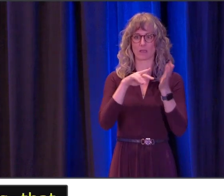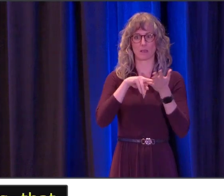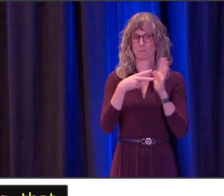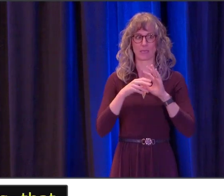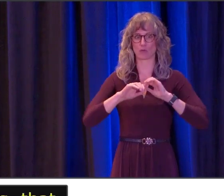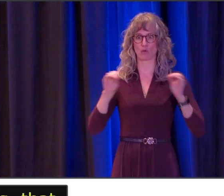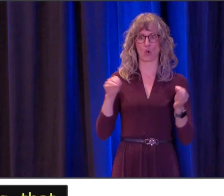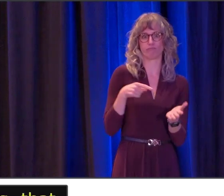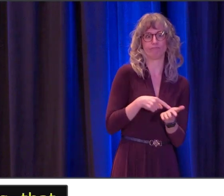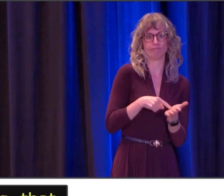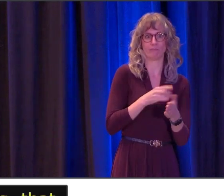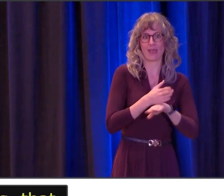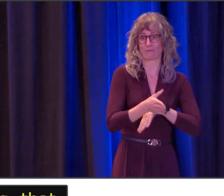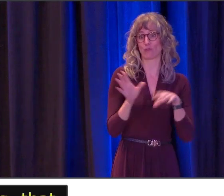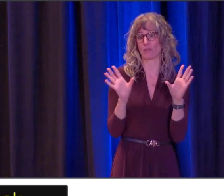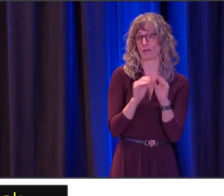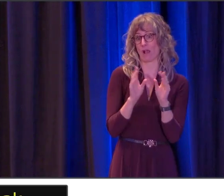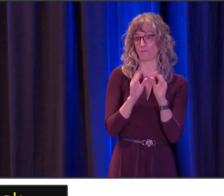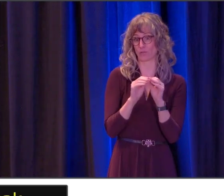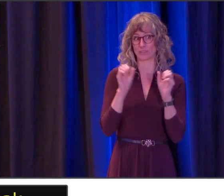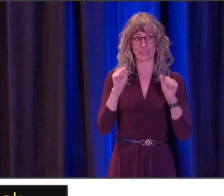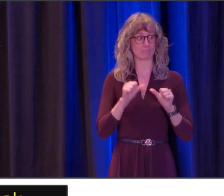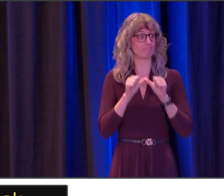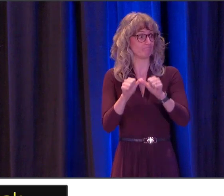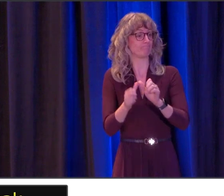we continue operating for the rest of the year.